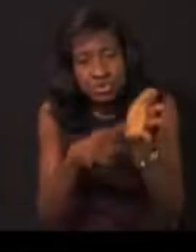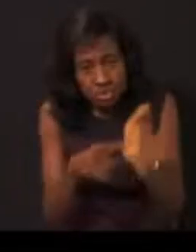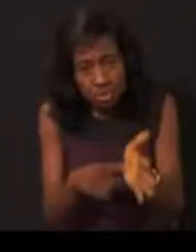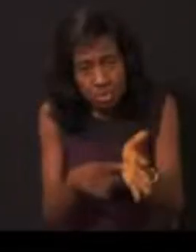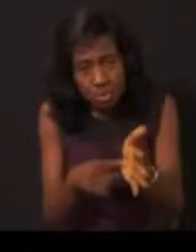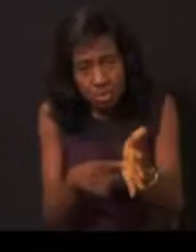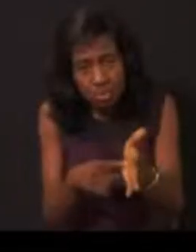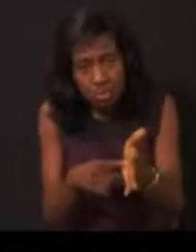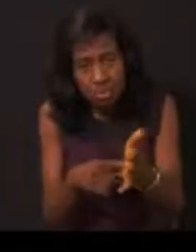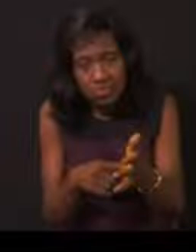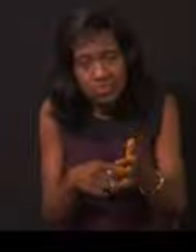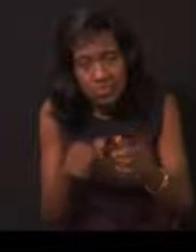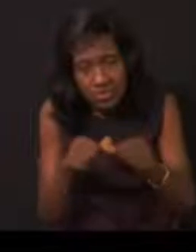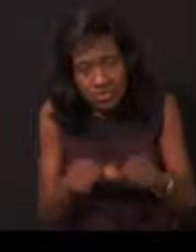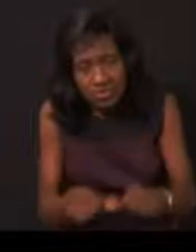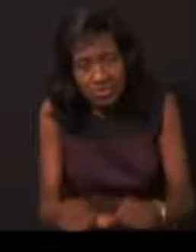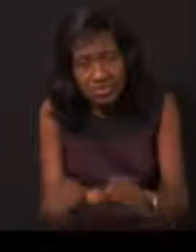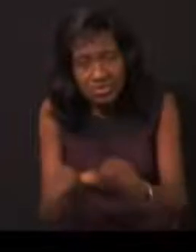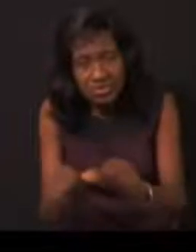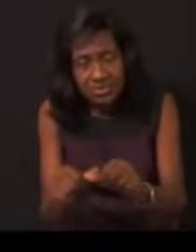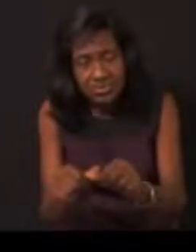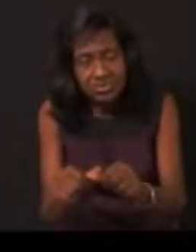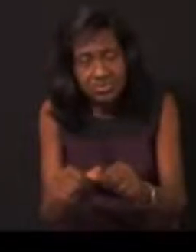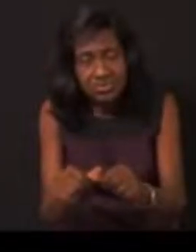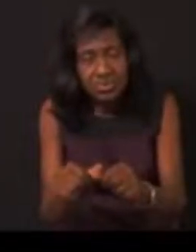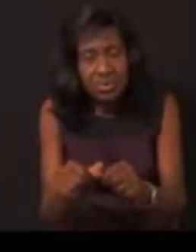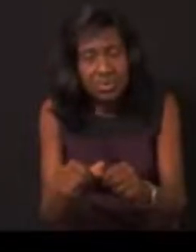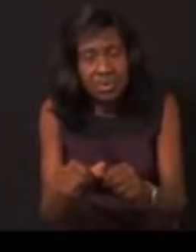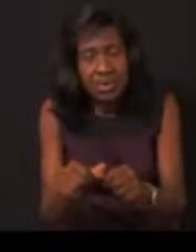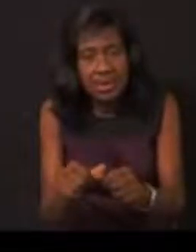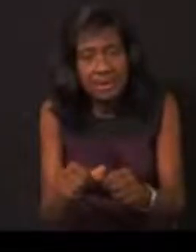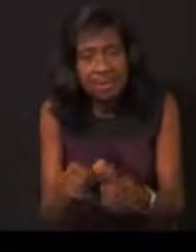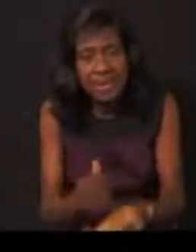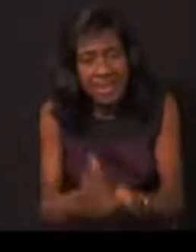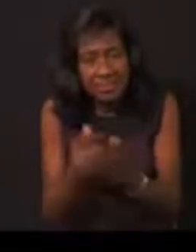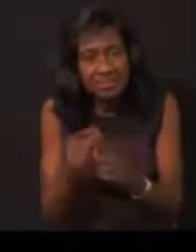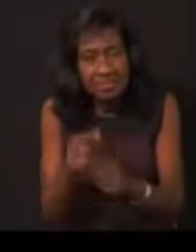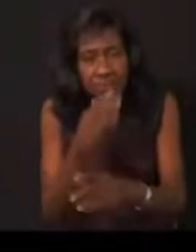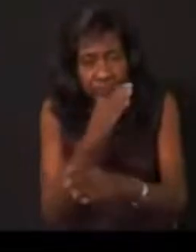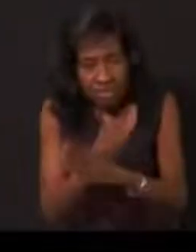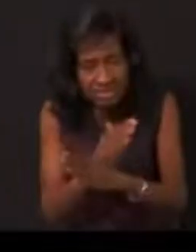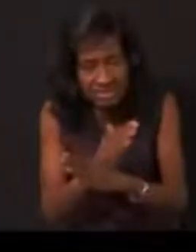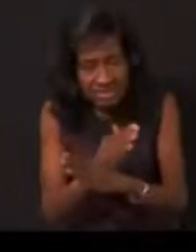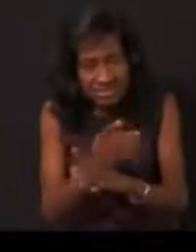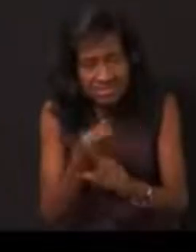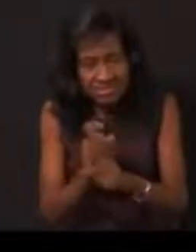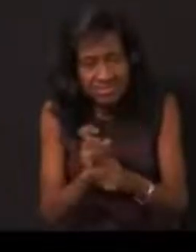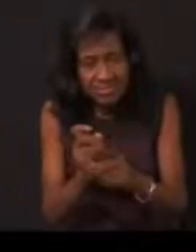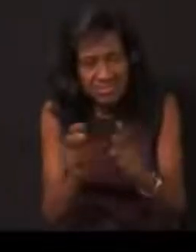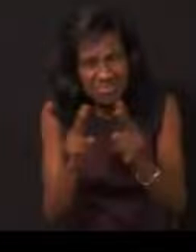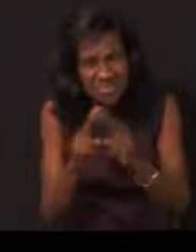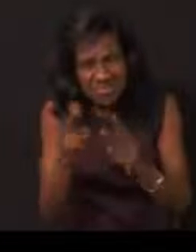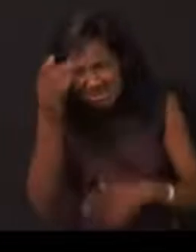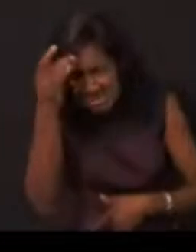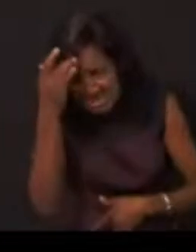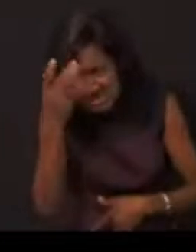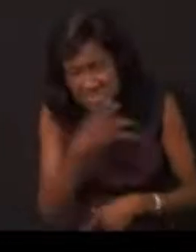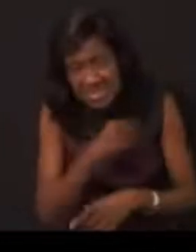show continuing strong protection from serious illness or death. Sadly, that means that